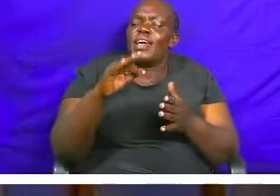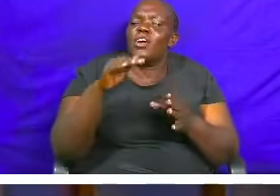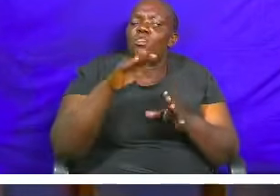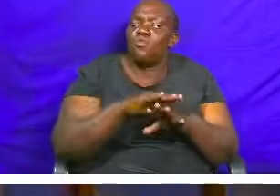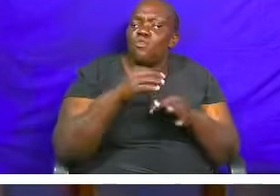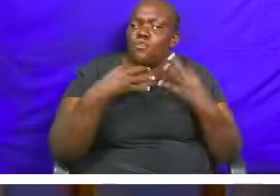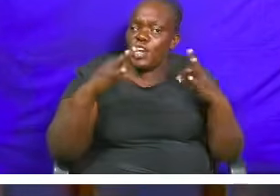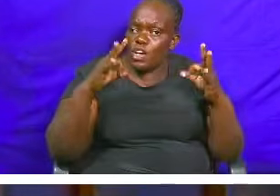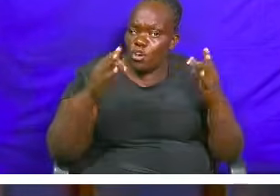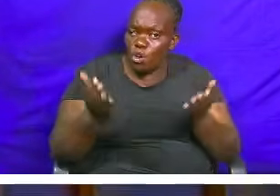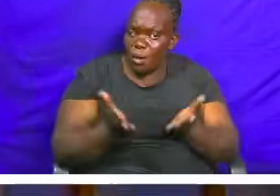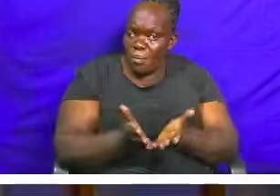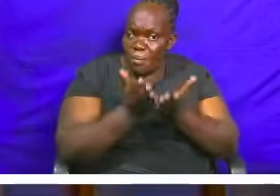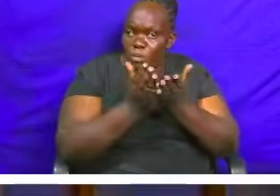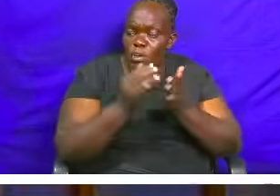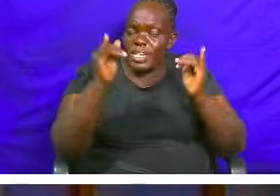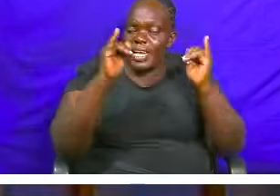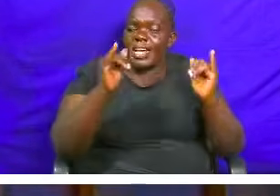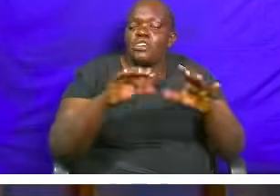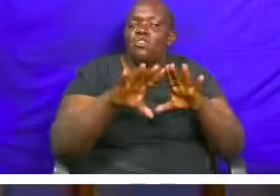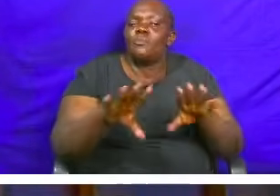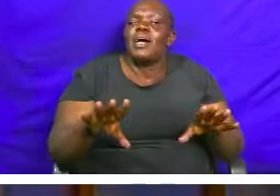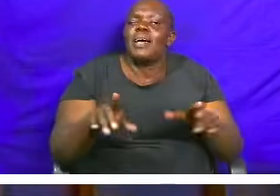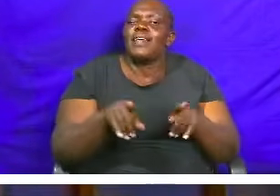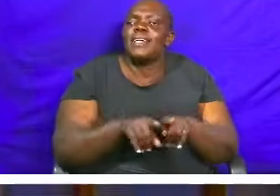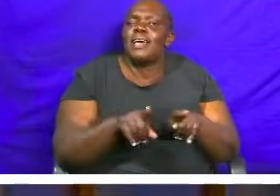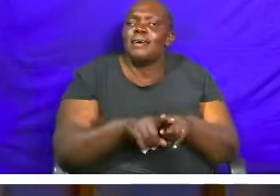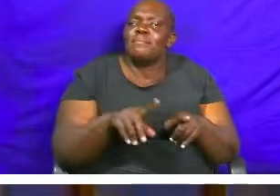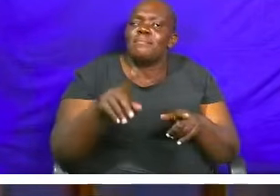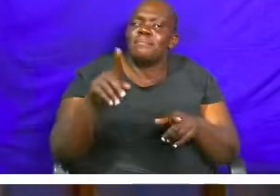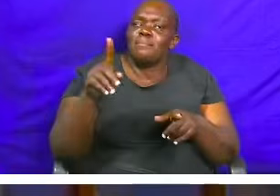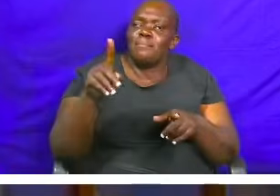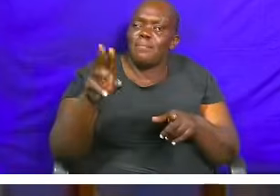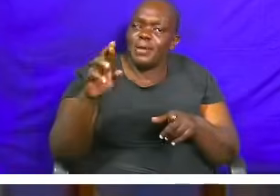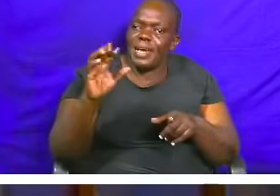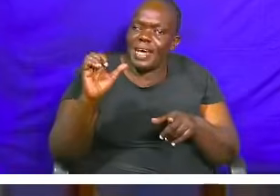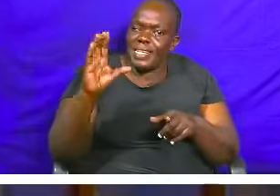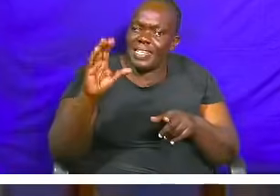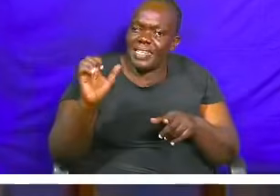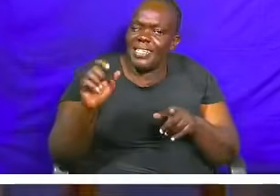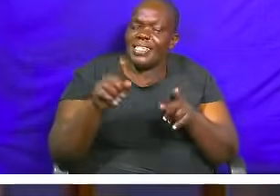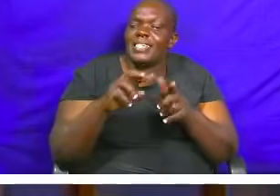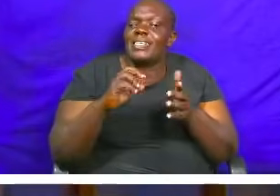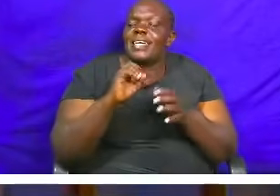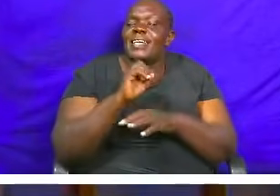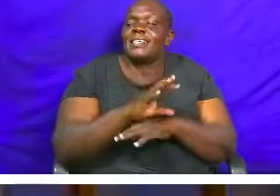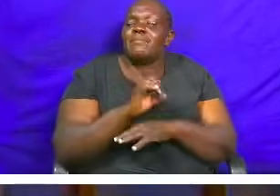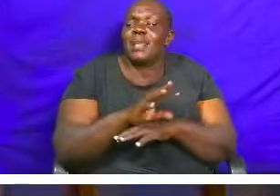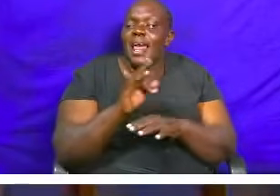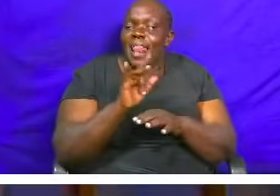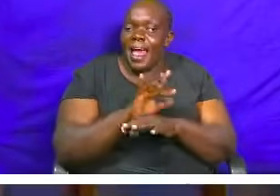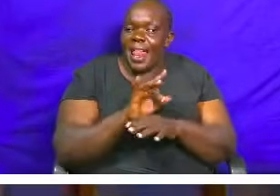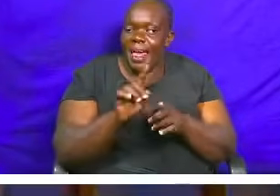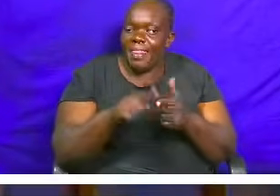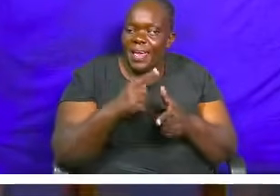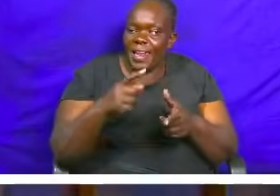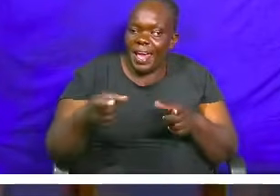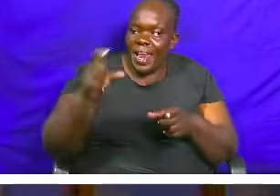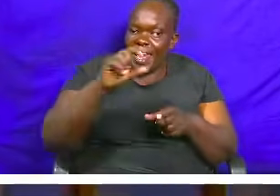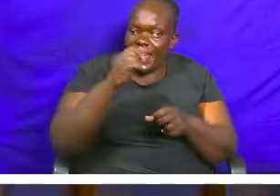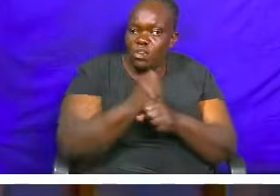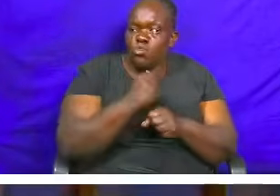from the international market. Then we have the freight and premium, which I had explained earlier. Then there are some additions we do